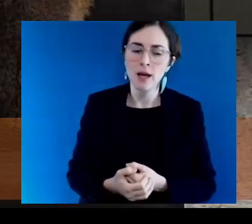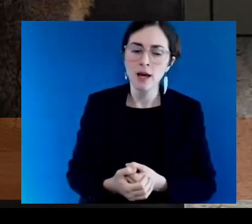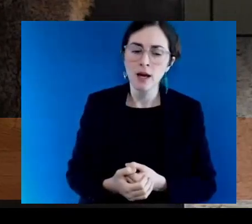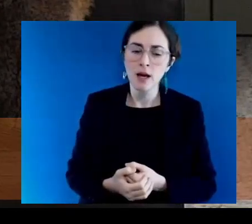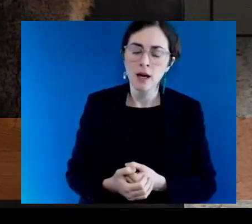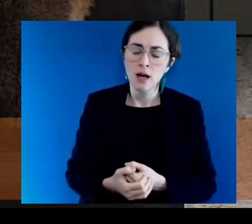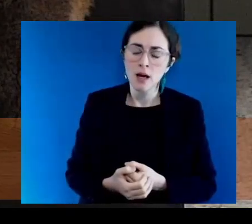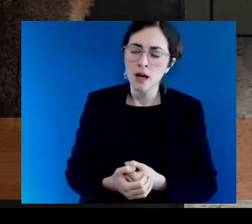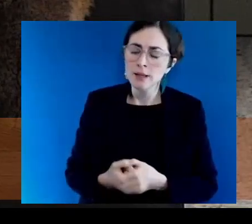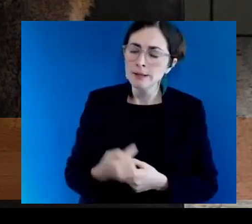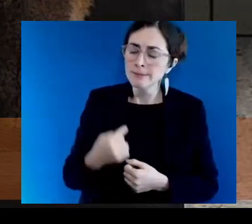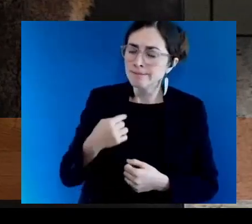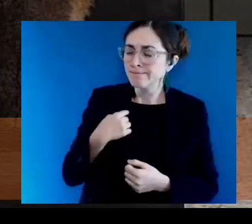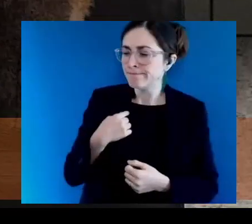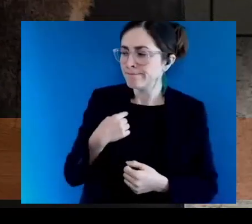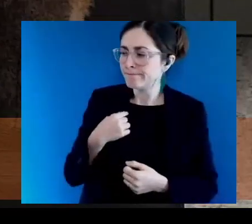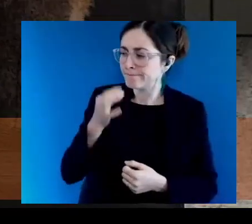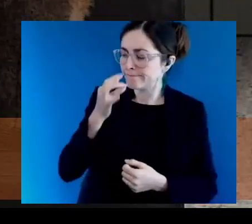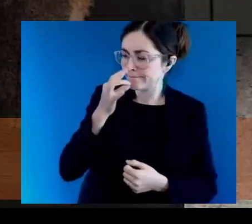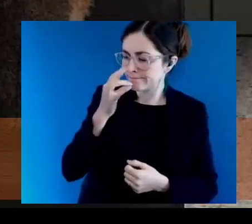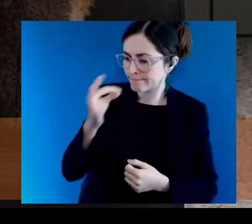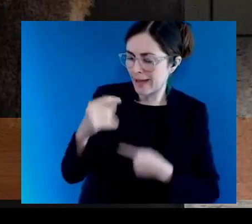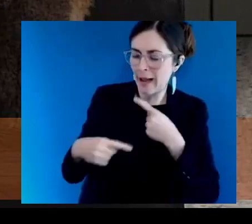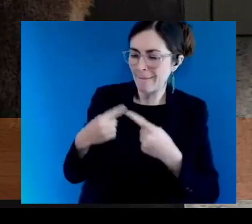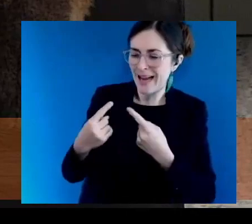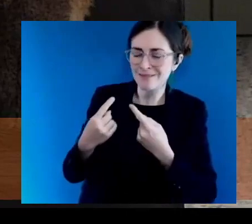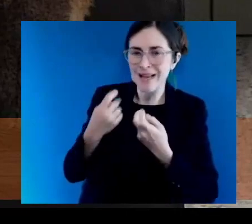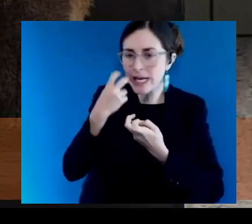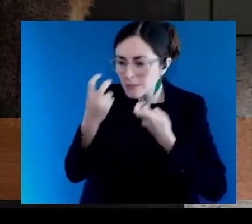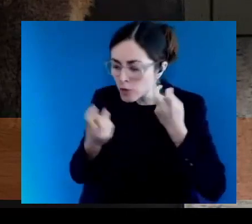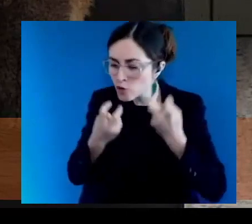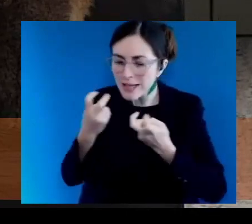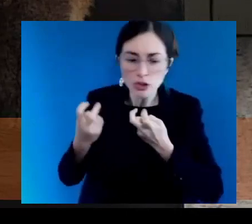the exploration, mining and quarrying of